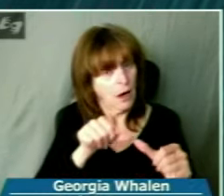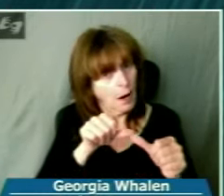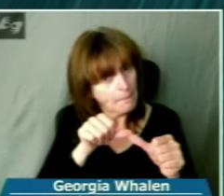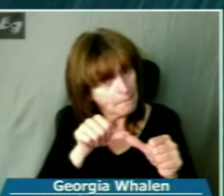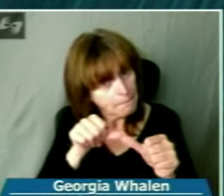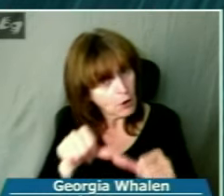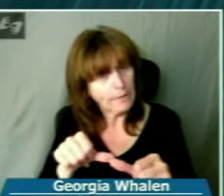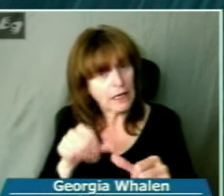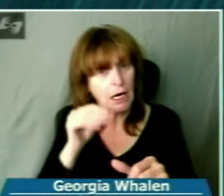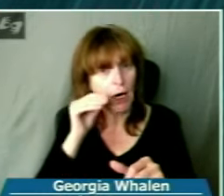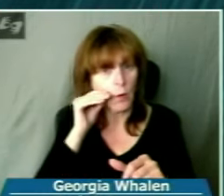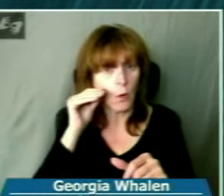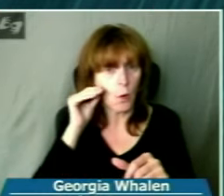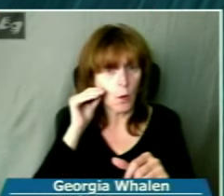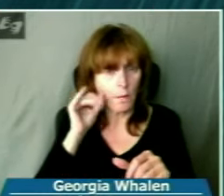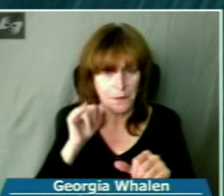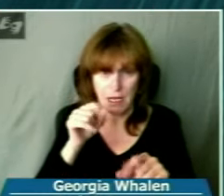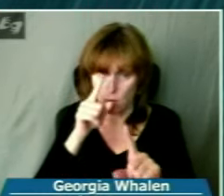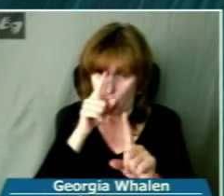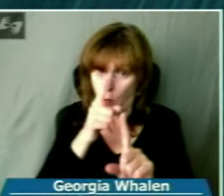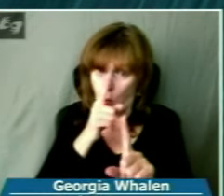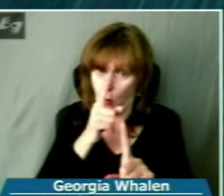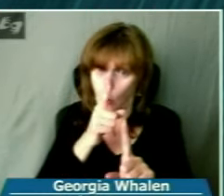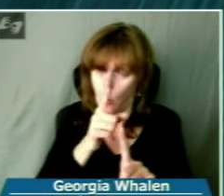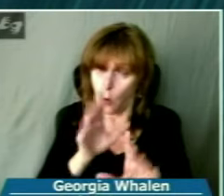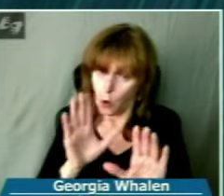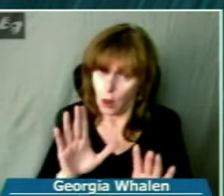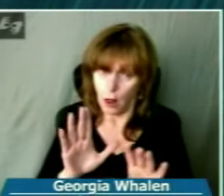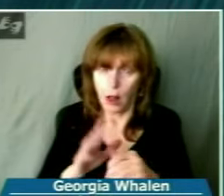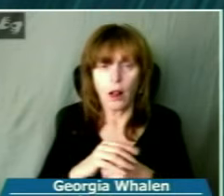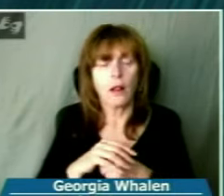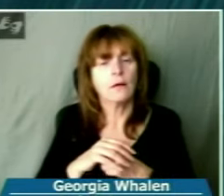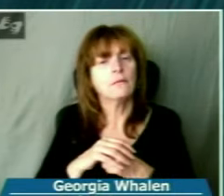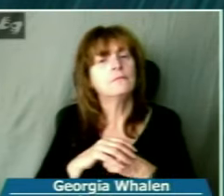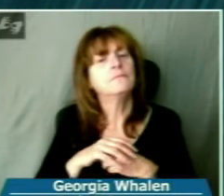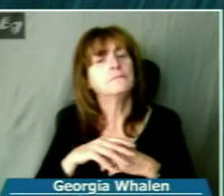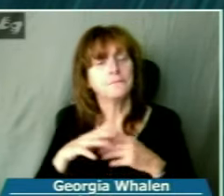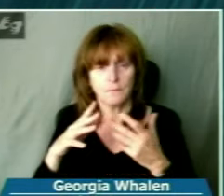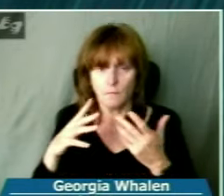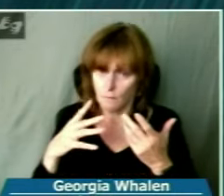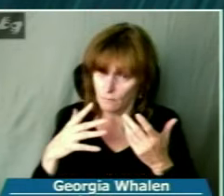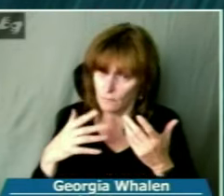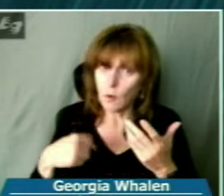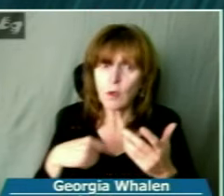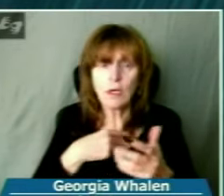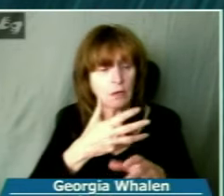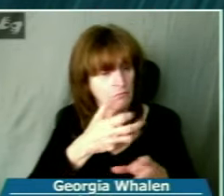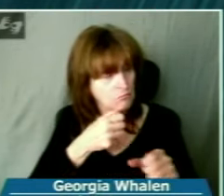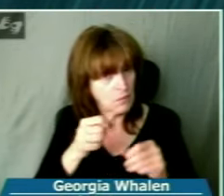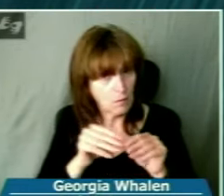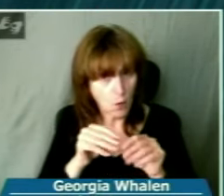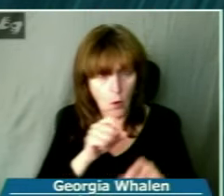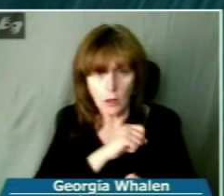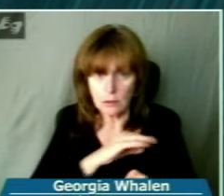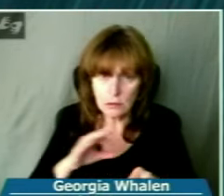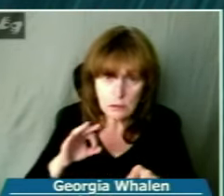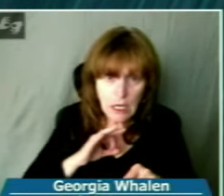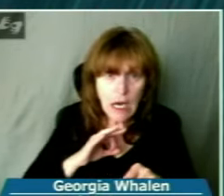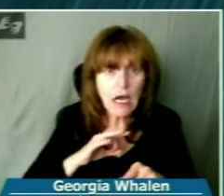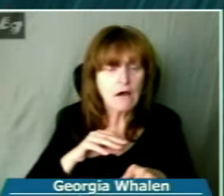them. And we're trying to do that through increasing the kind of outreach that we've, like I mentioned before, and how do